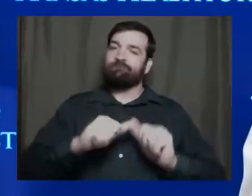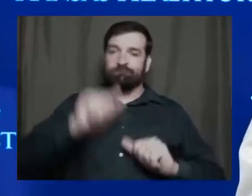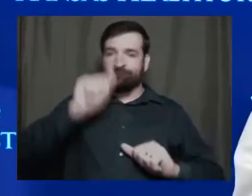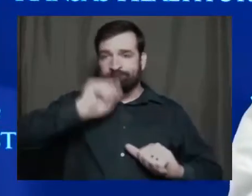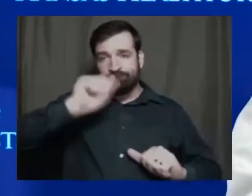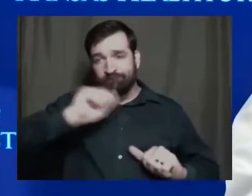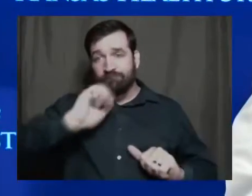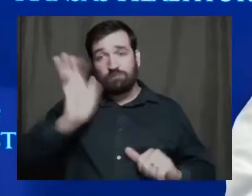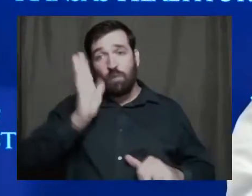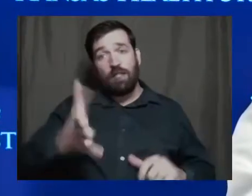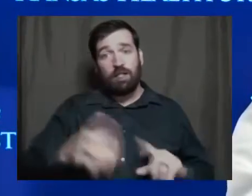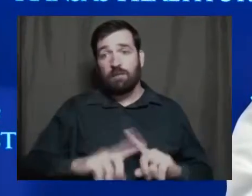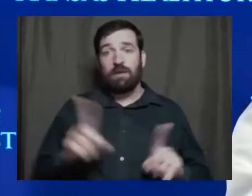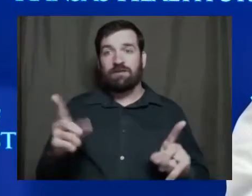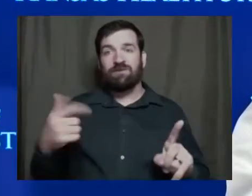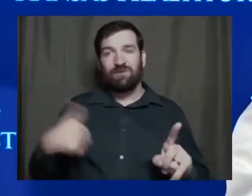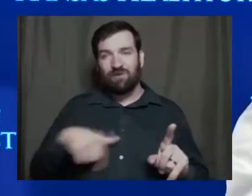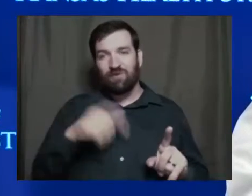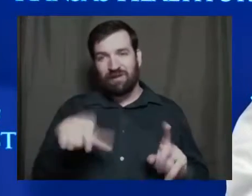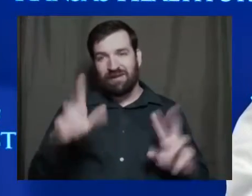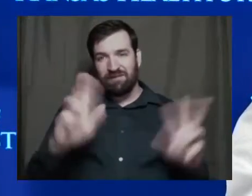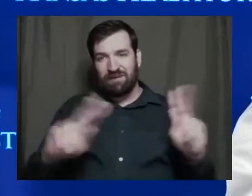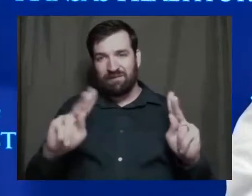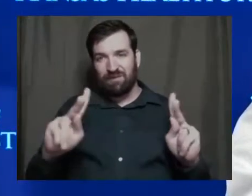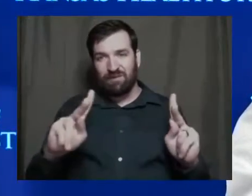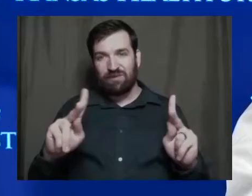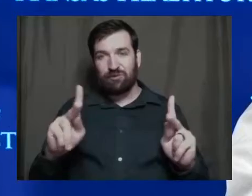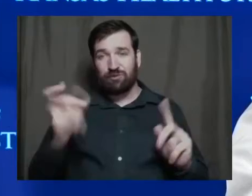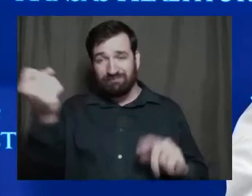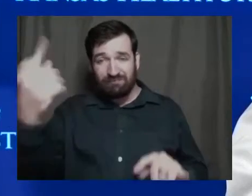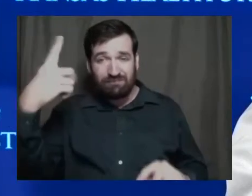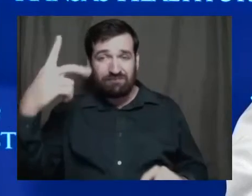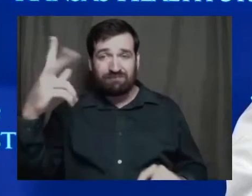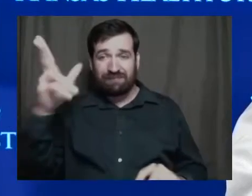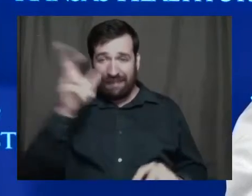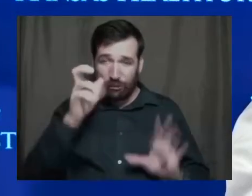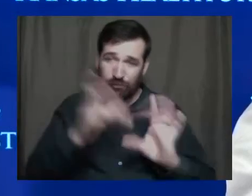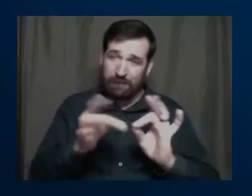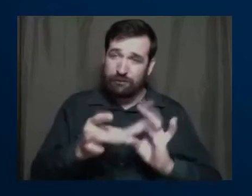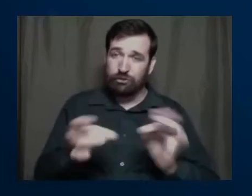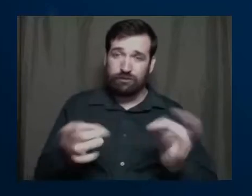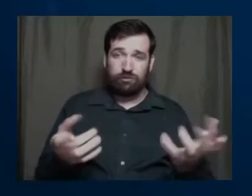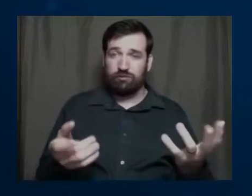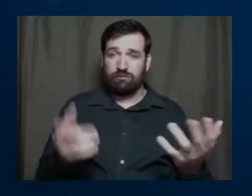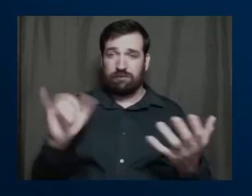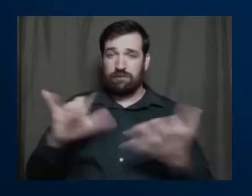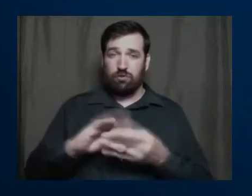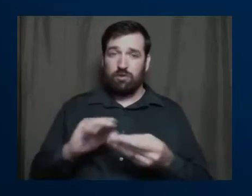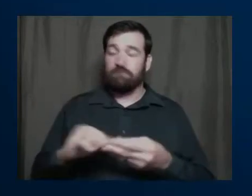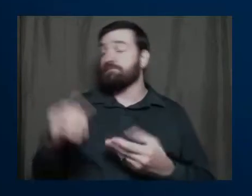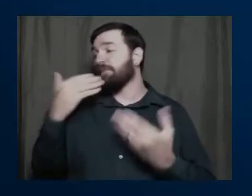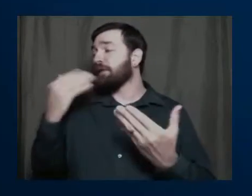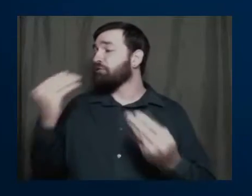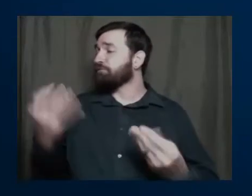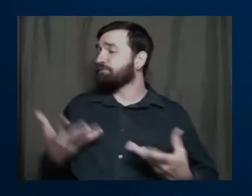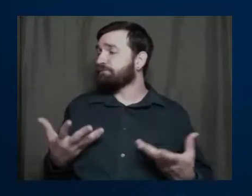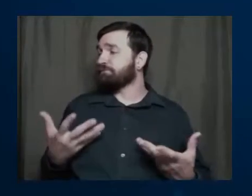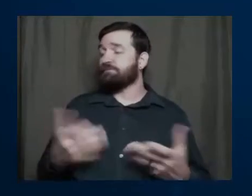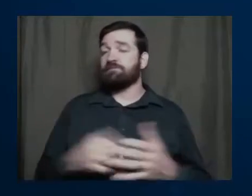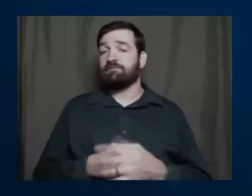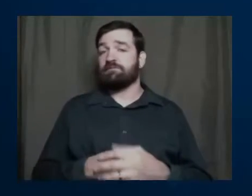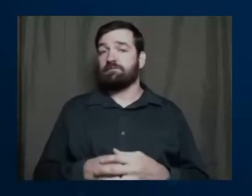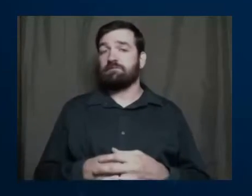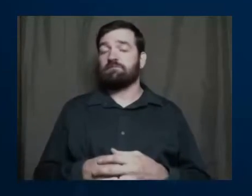but we need people to hear the message, Jess. We need people to hear that story. Thank you for telling us about that. I've just got a couple